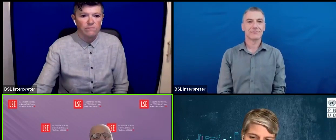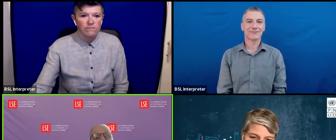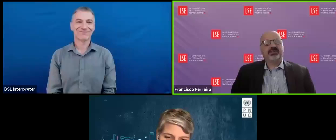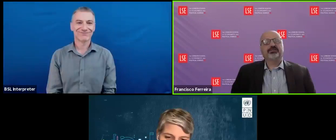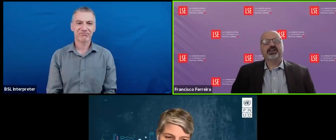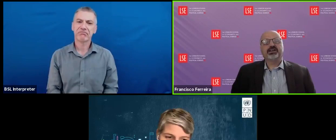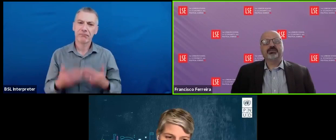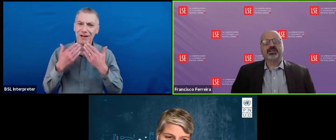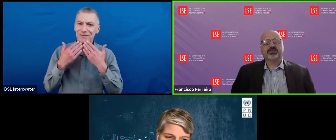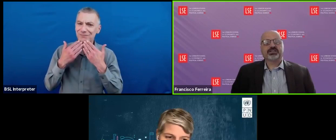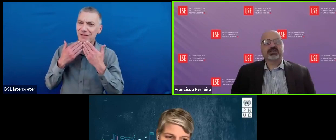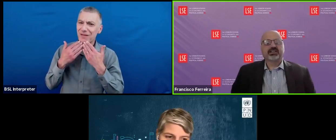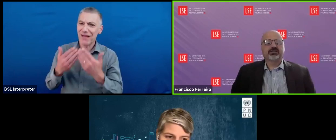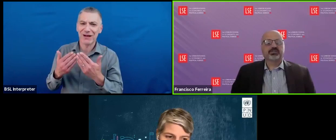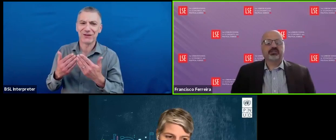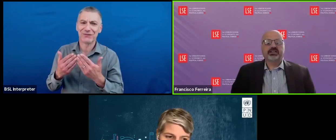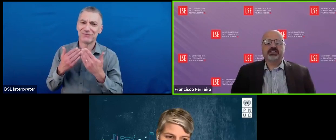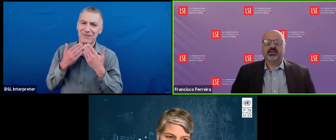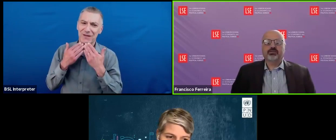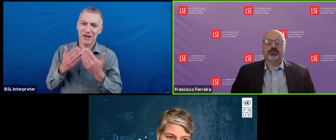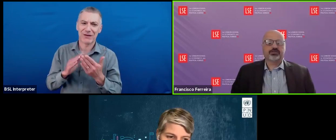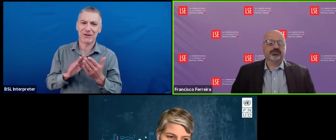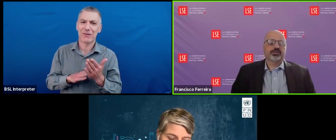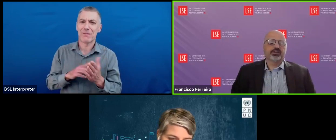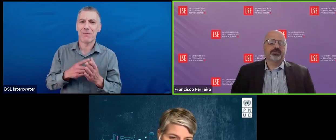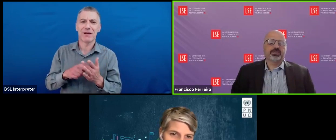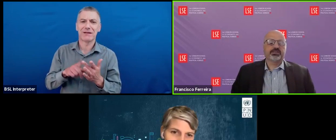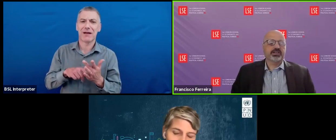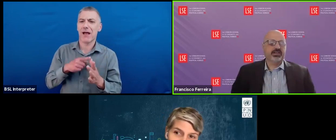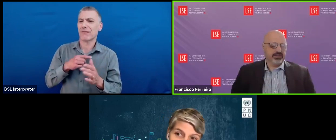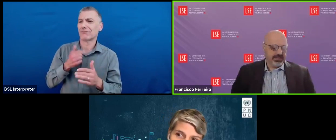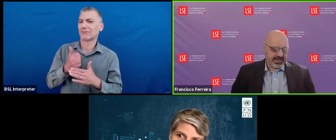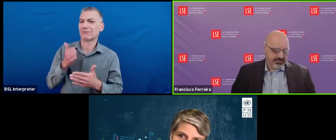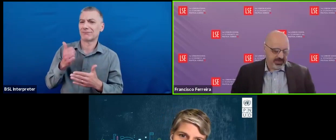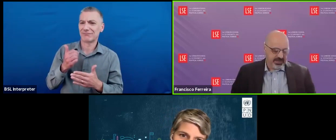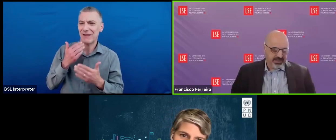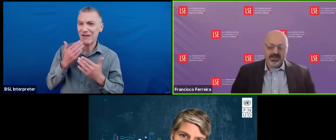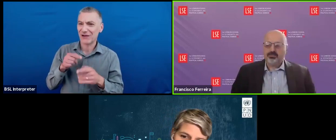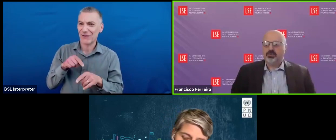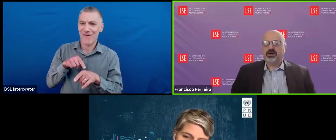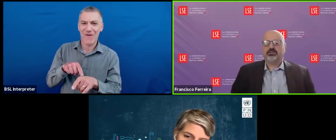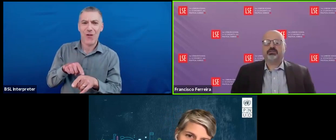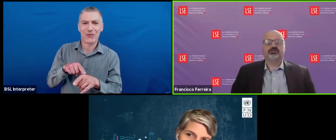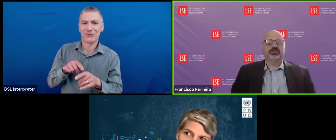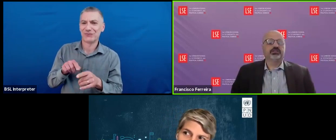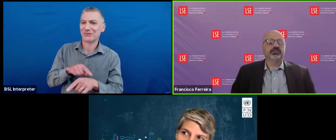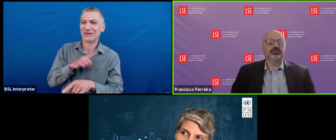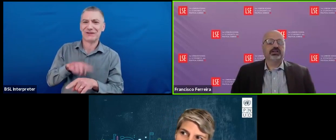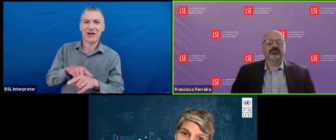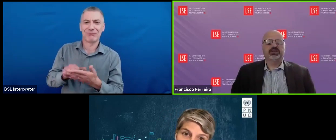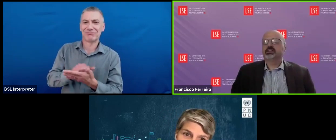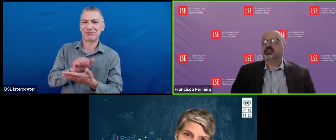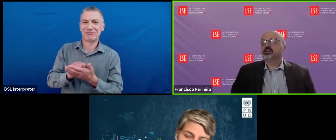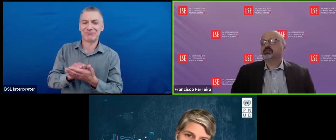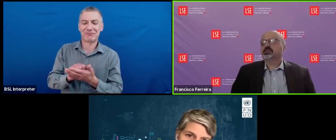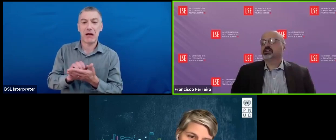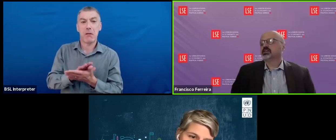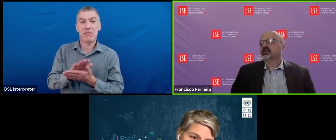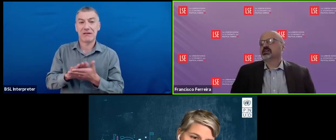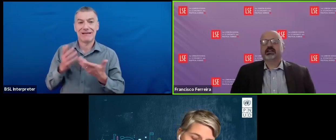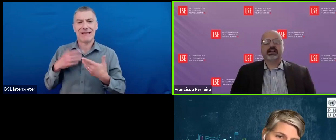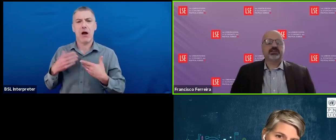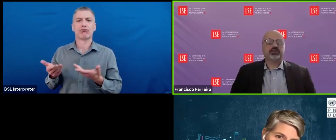Thank you very much, Marcela. That was great. And thank you also for sticking to time. Without further ado, let me